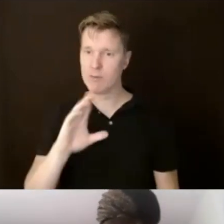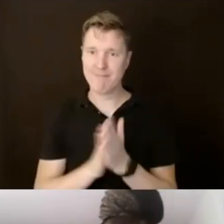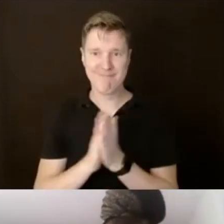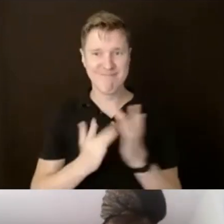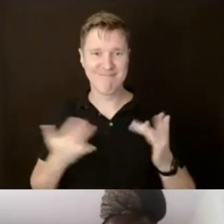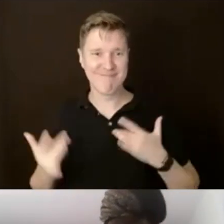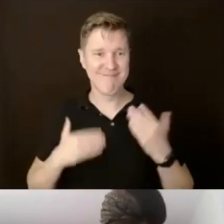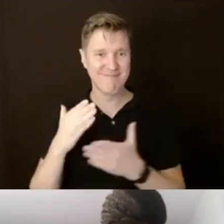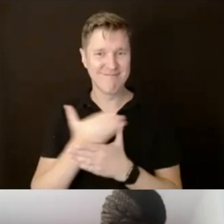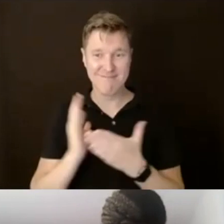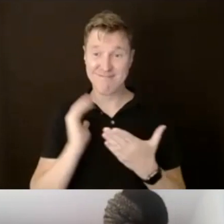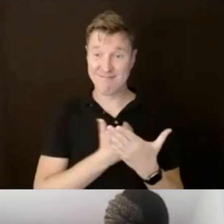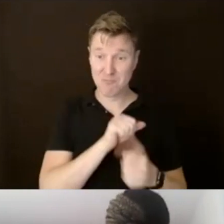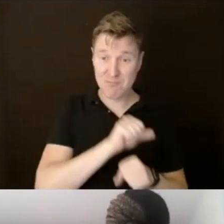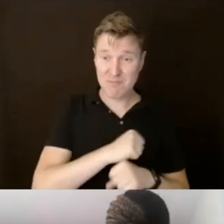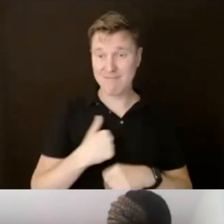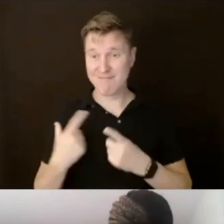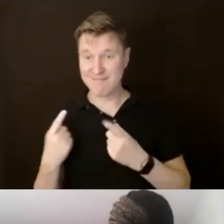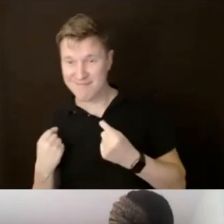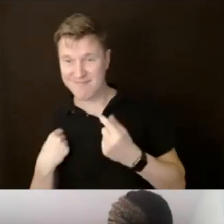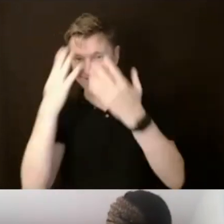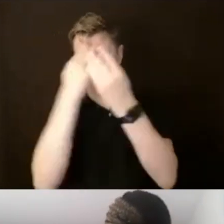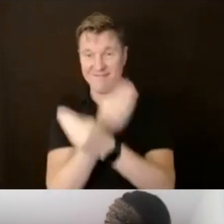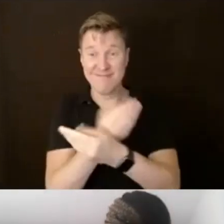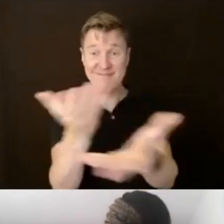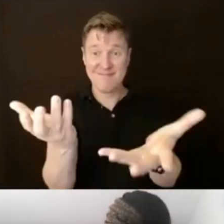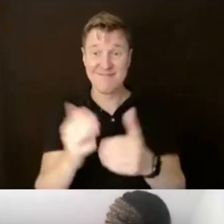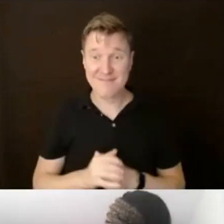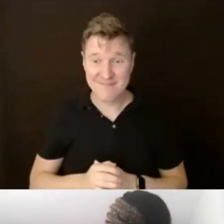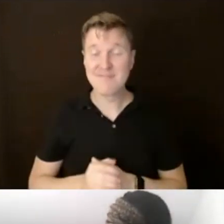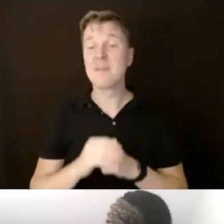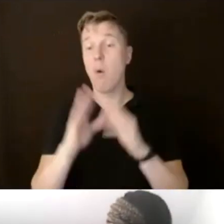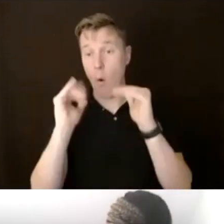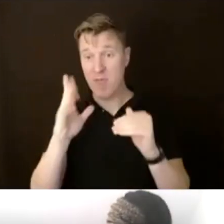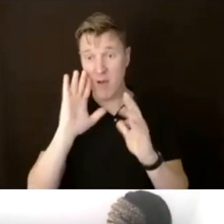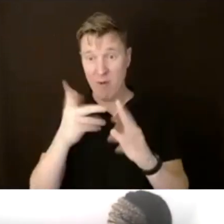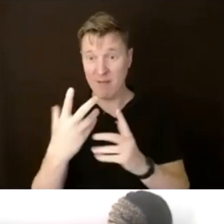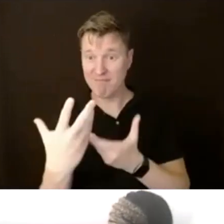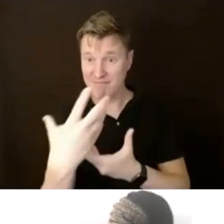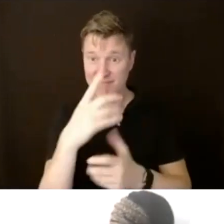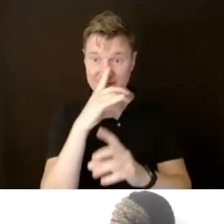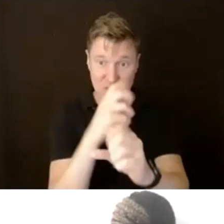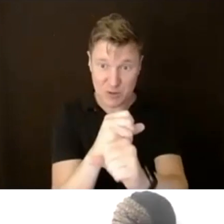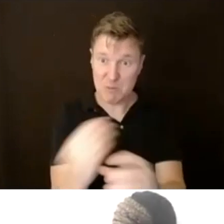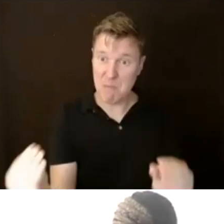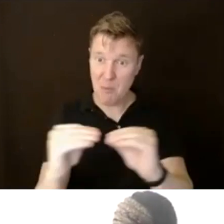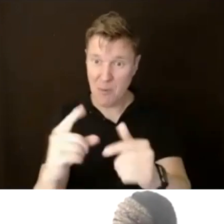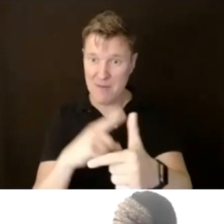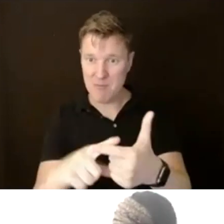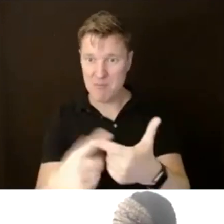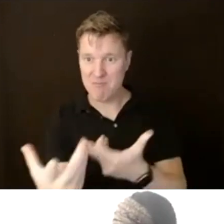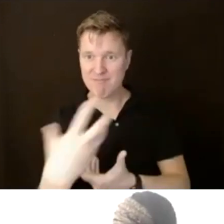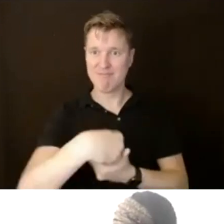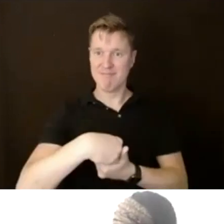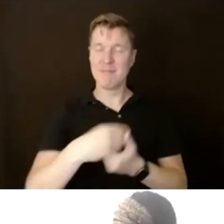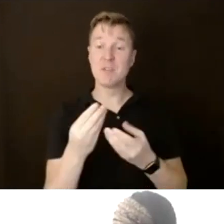and hopefully interest you more and engage you in being a part of the solution. We would love it if